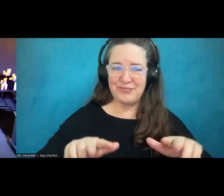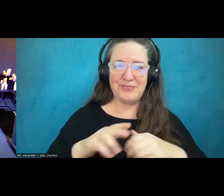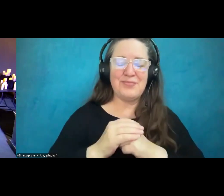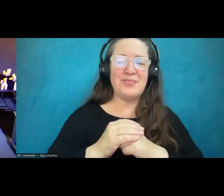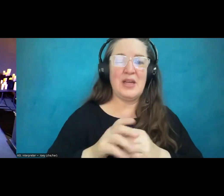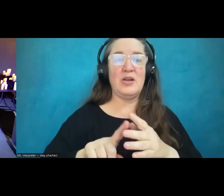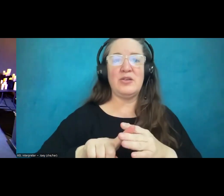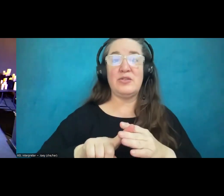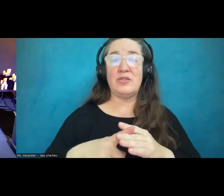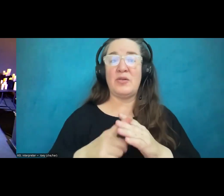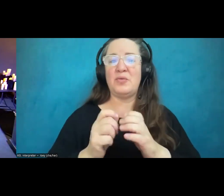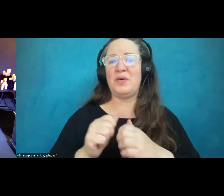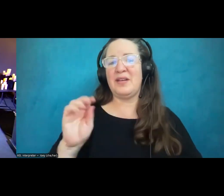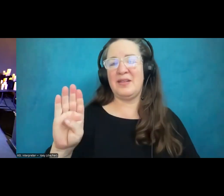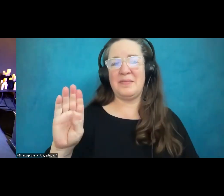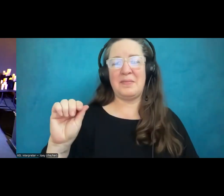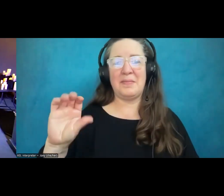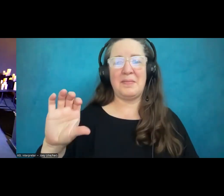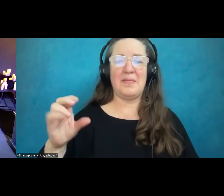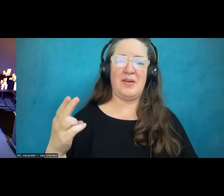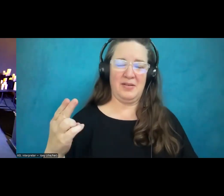I began for you.